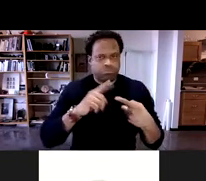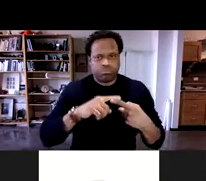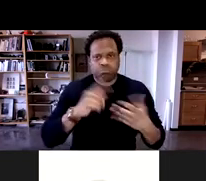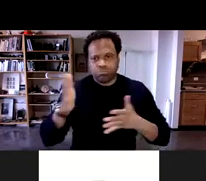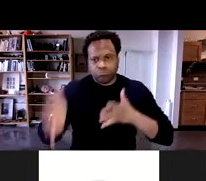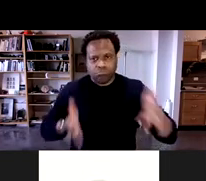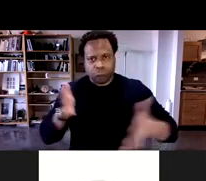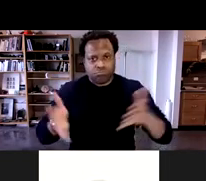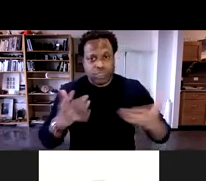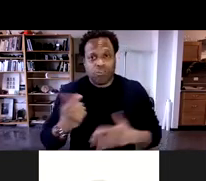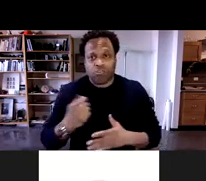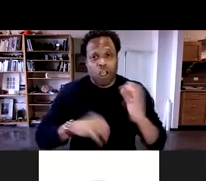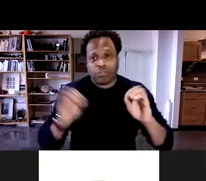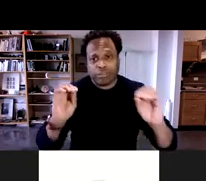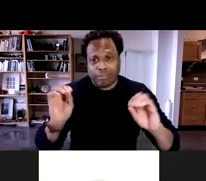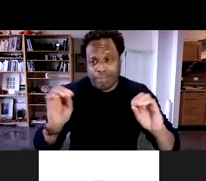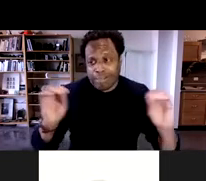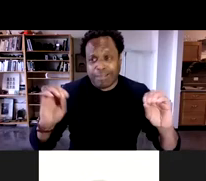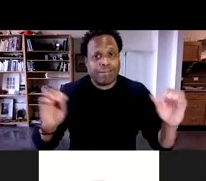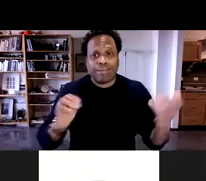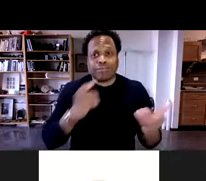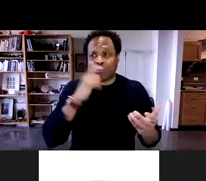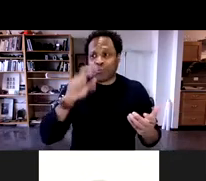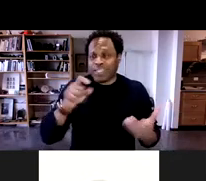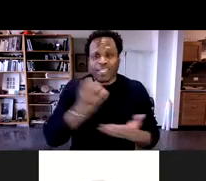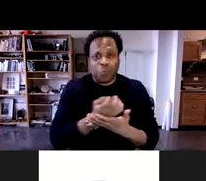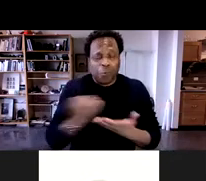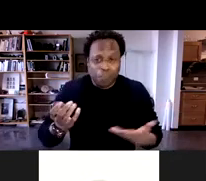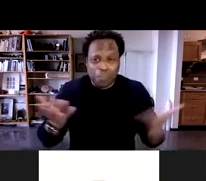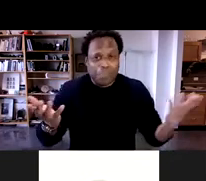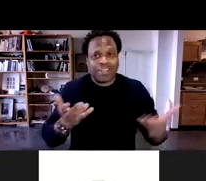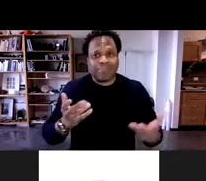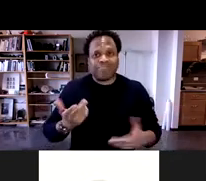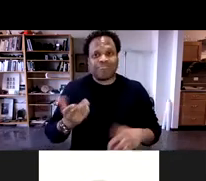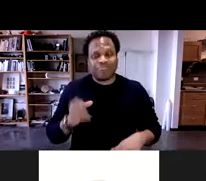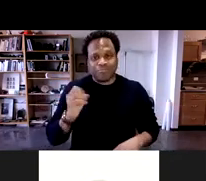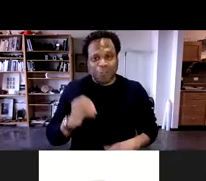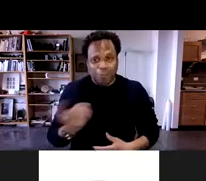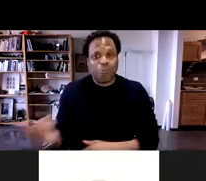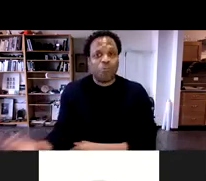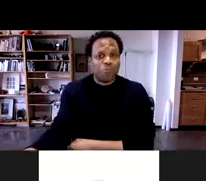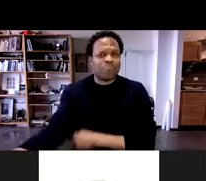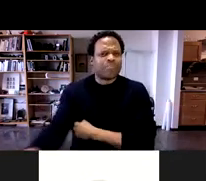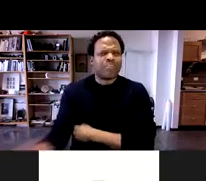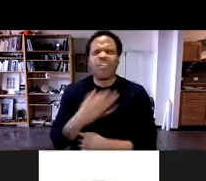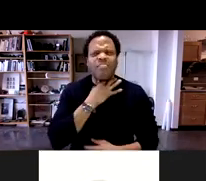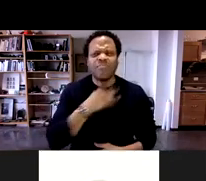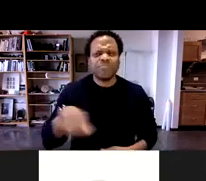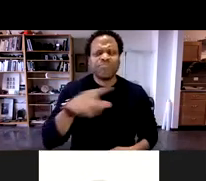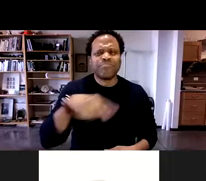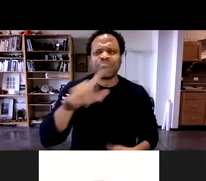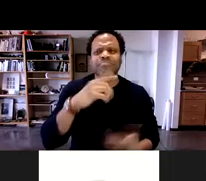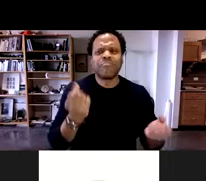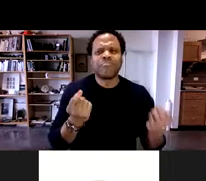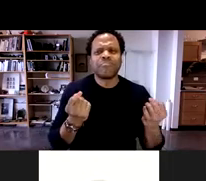There's really no reason not to be able to do any of these things. The first communication suggestion is gestures. You don't need any special